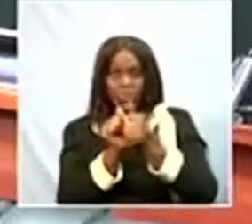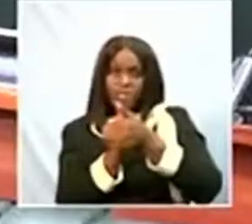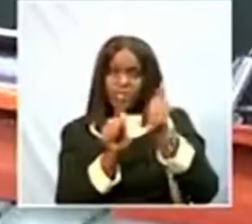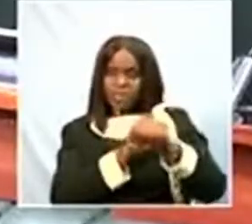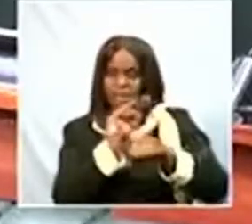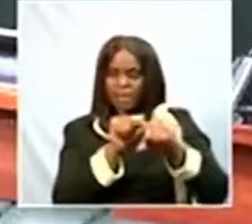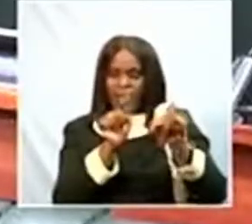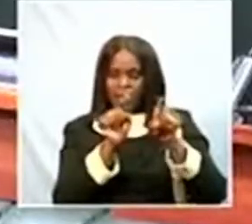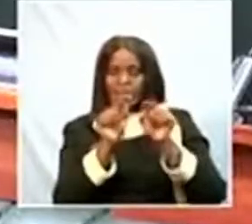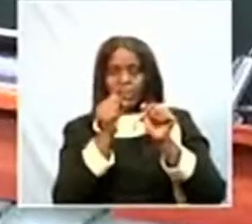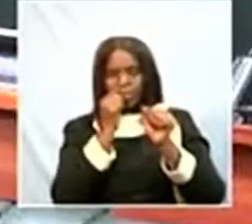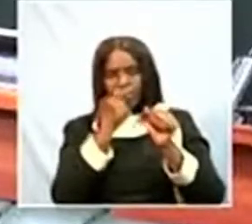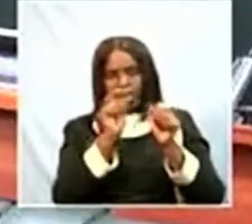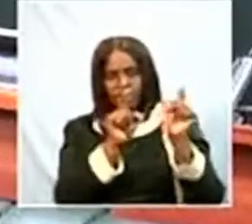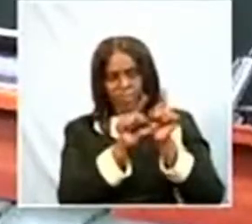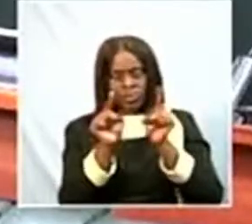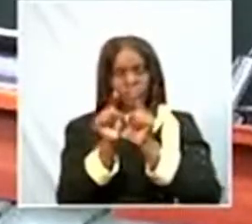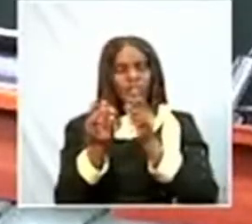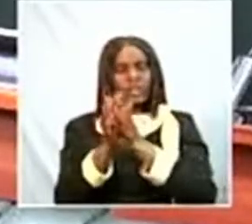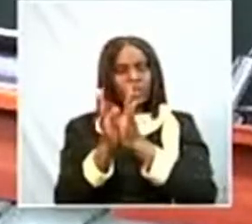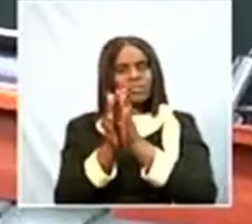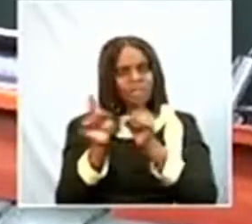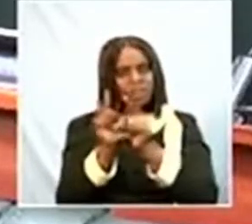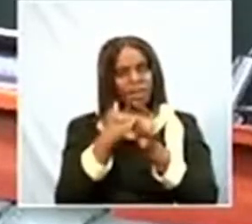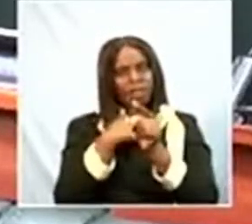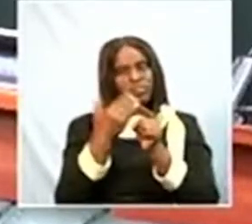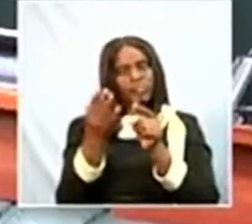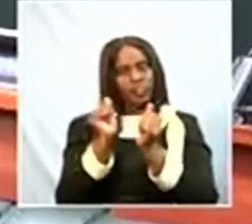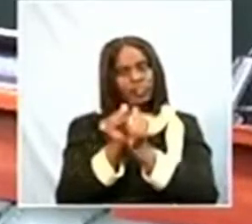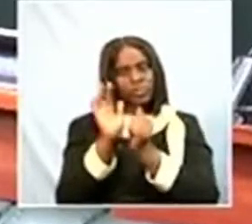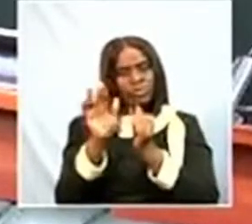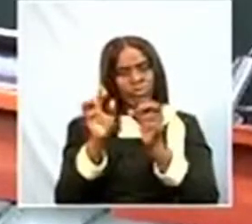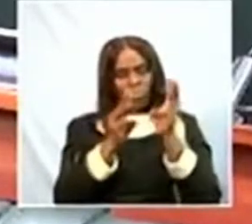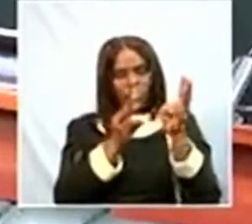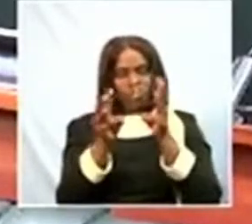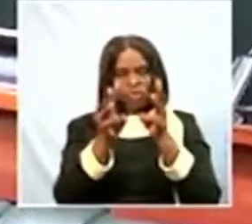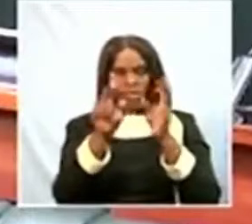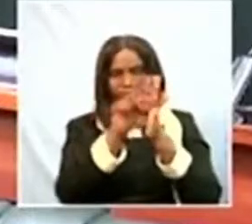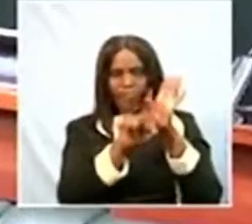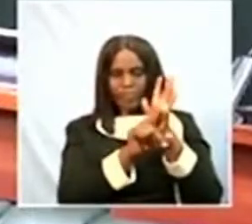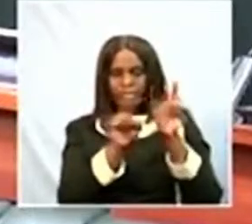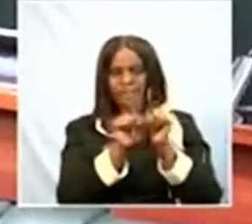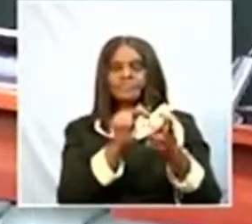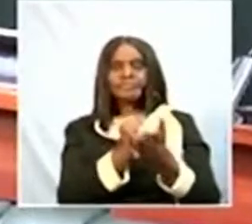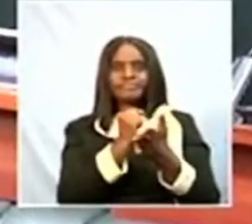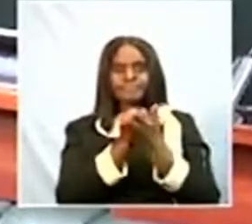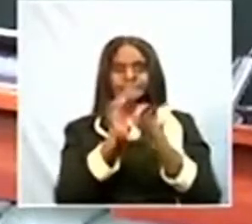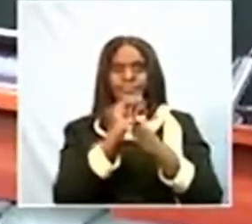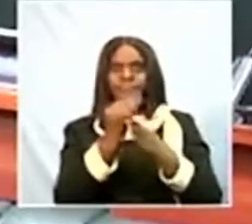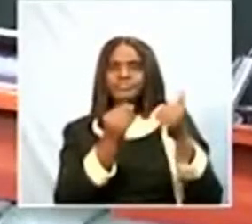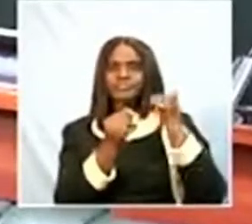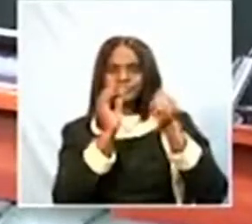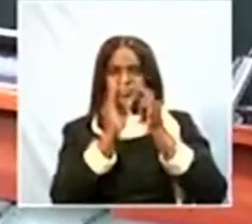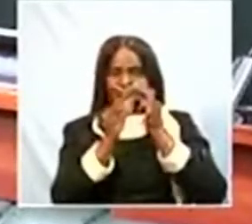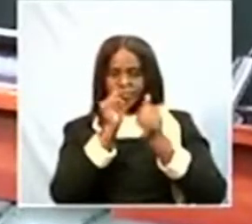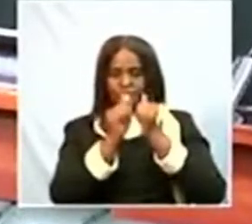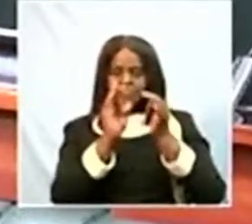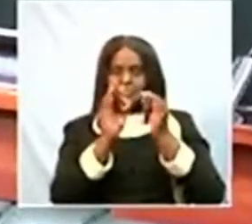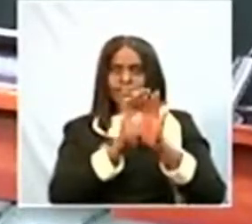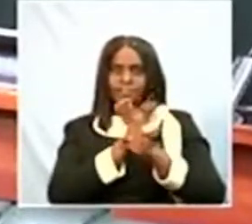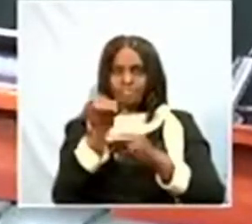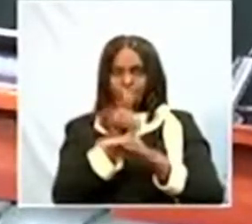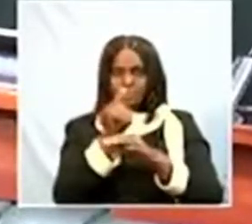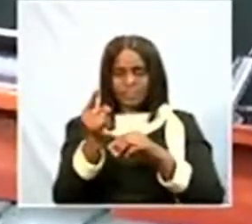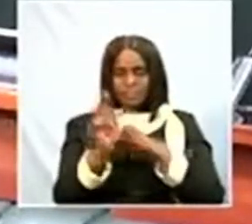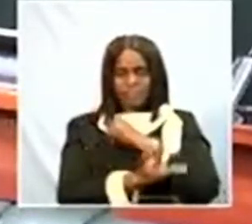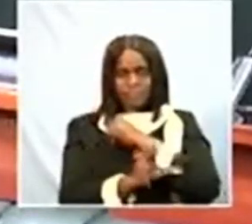at large should also be urged to come up with policies that help fight climate change. Because if Zambia is the only country